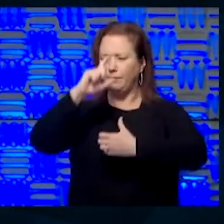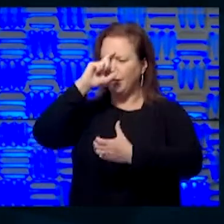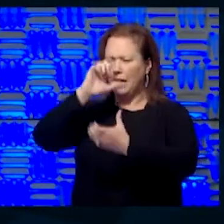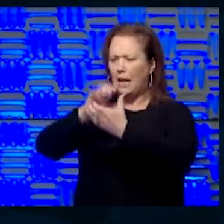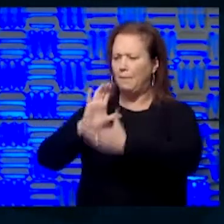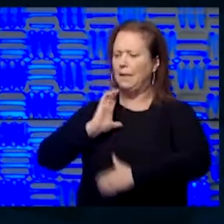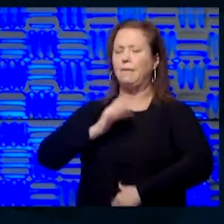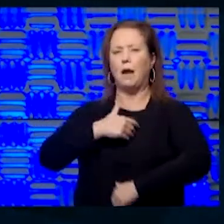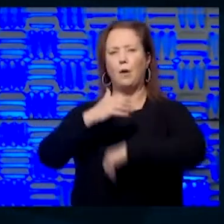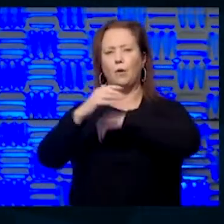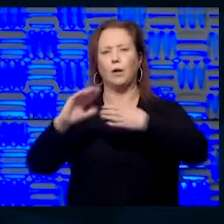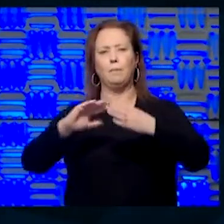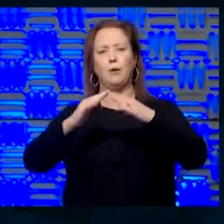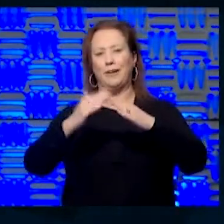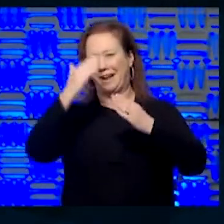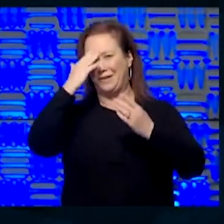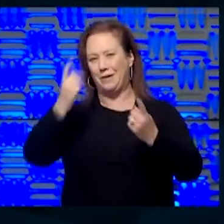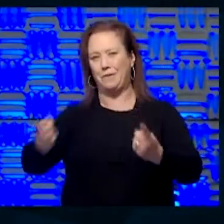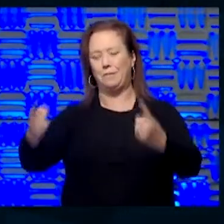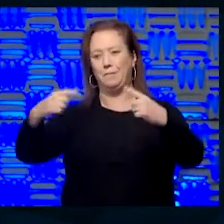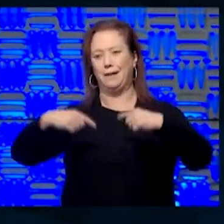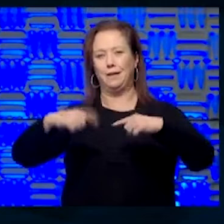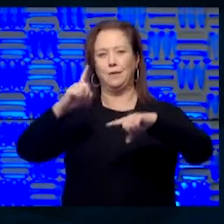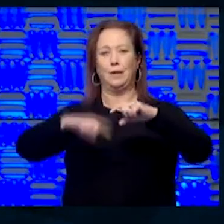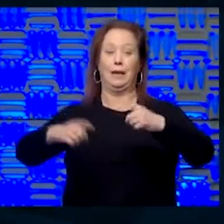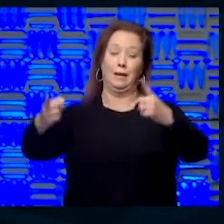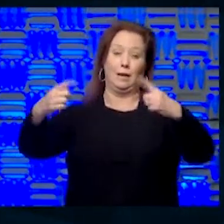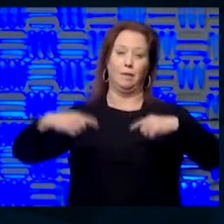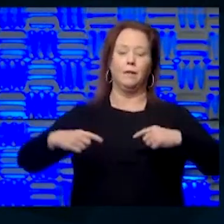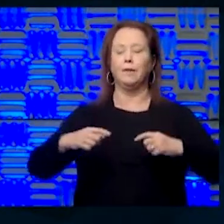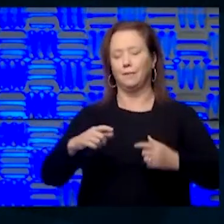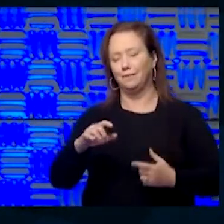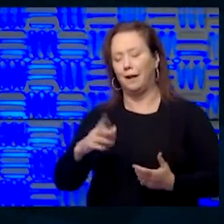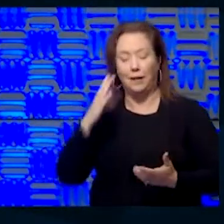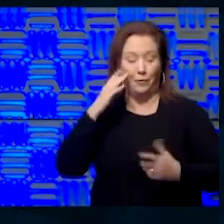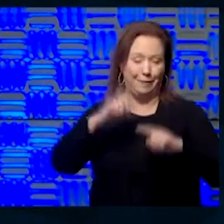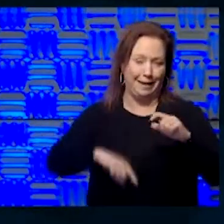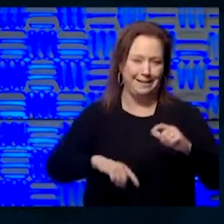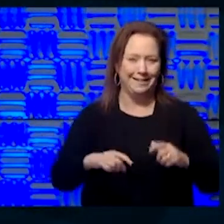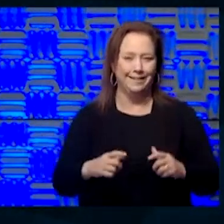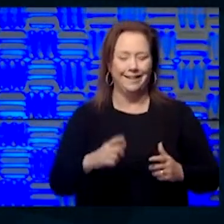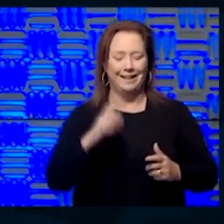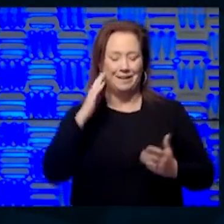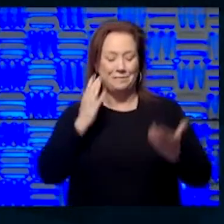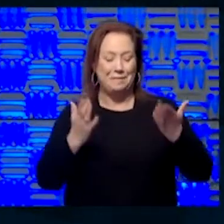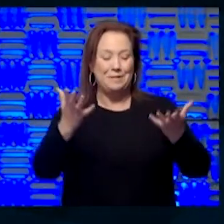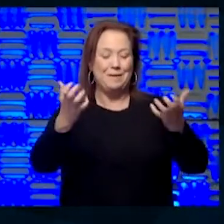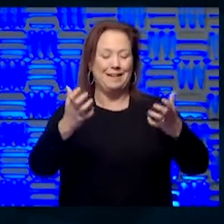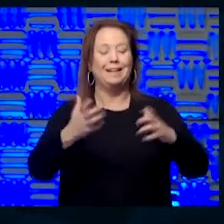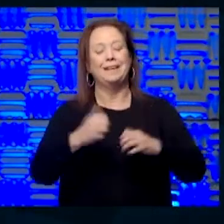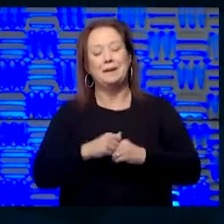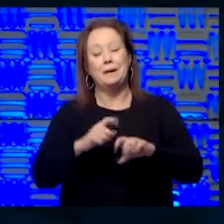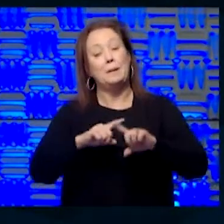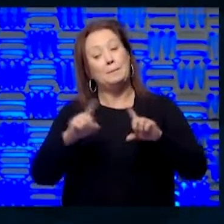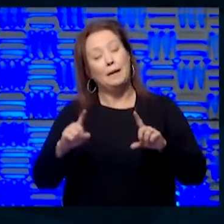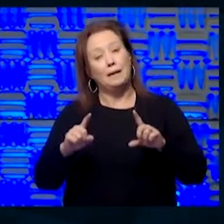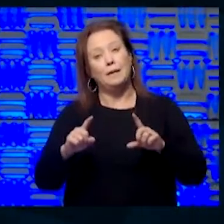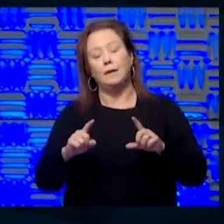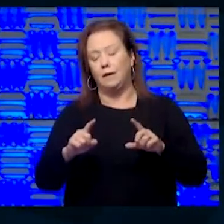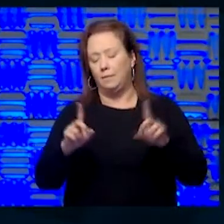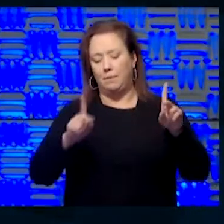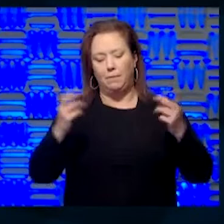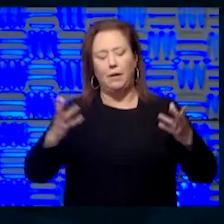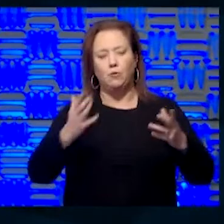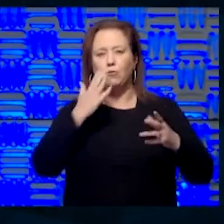our community, I know you guys haven't been out here, obviously, because you can't, but not that you don't want to, but right now, but they've done a good job of staying